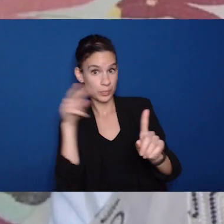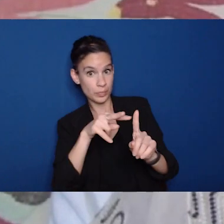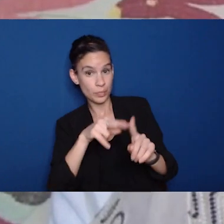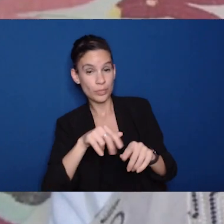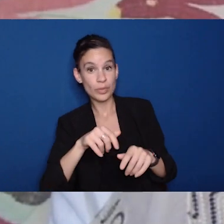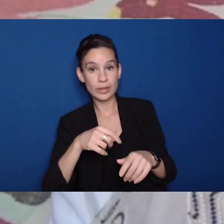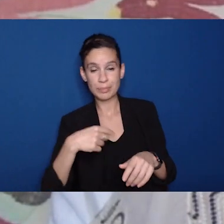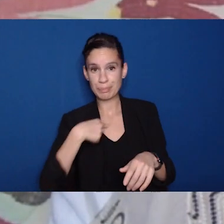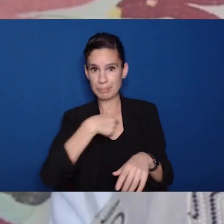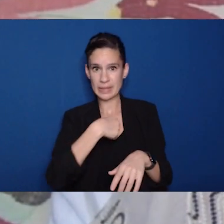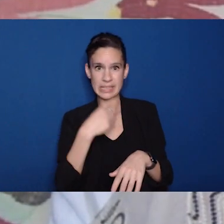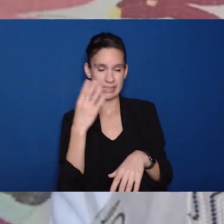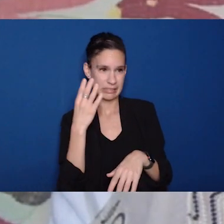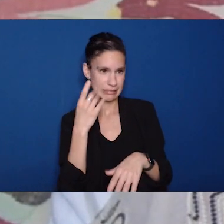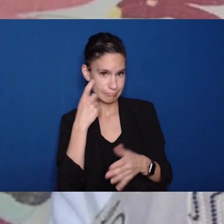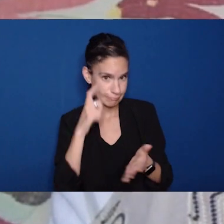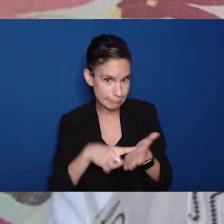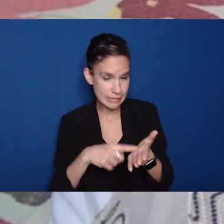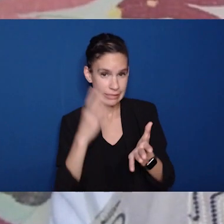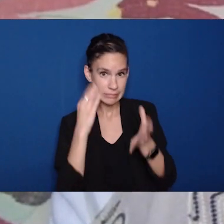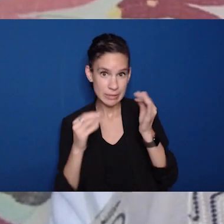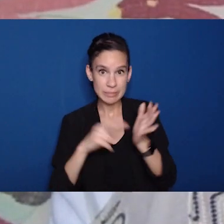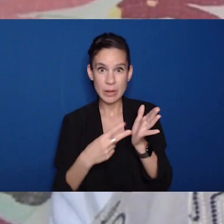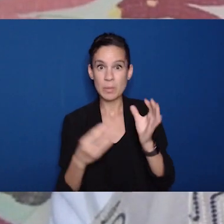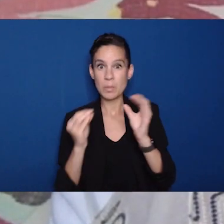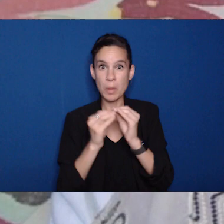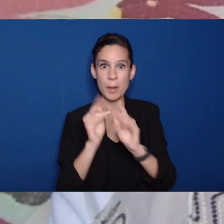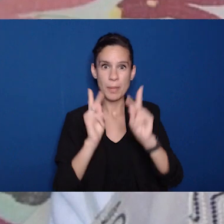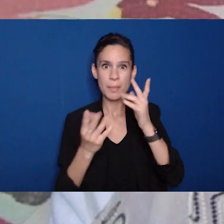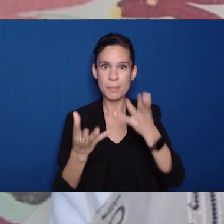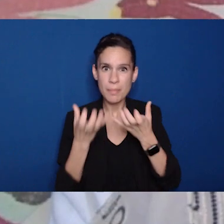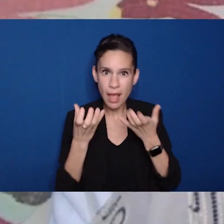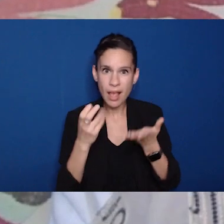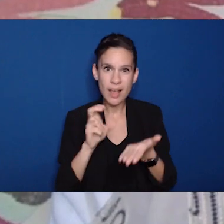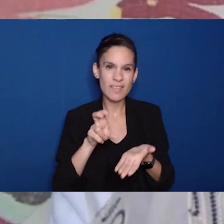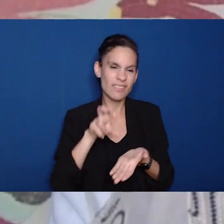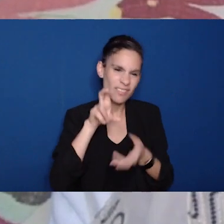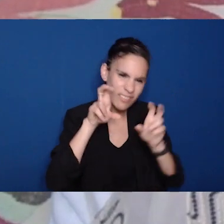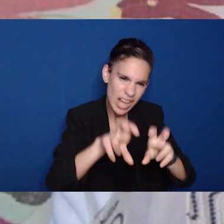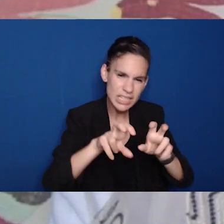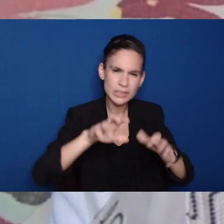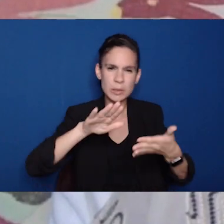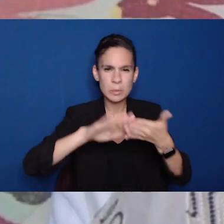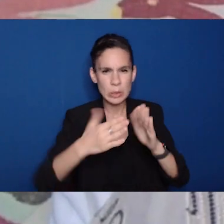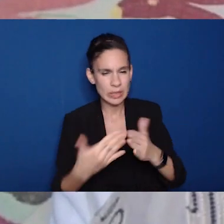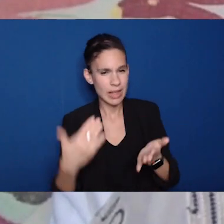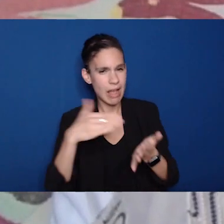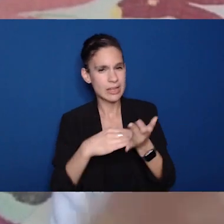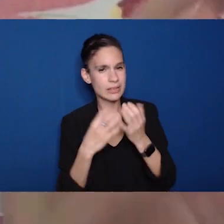come out of it is a growing sense of people wanting to invest in community.